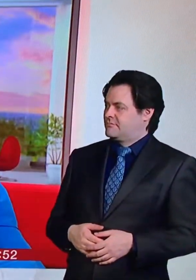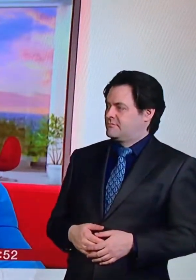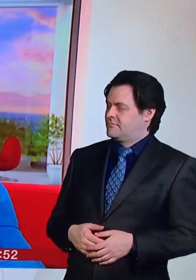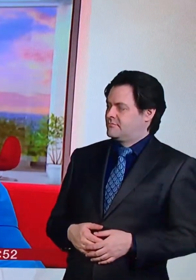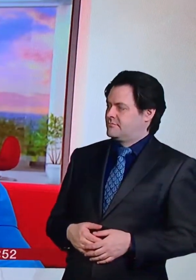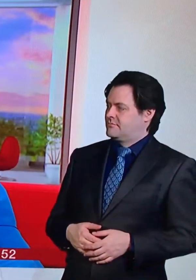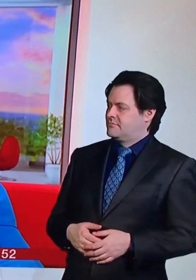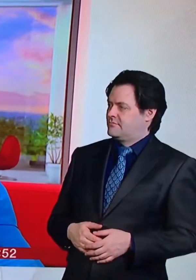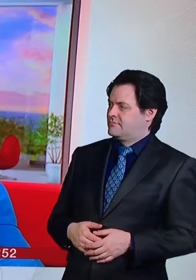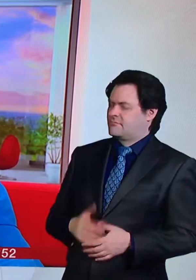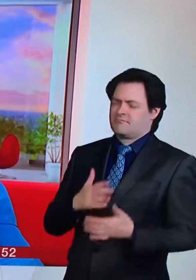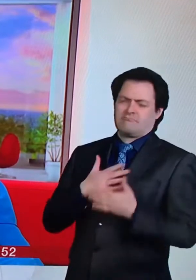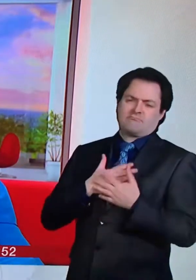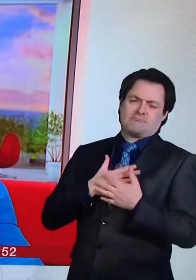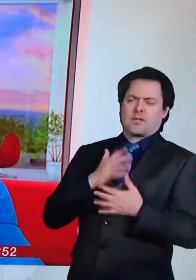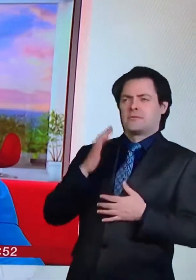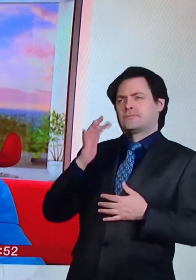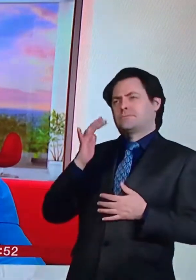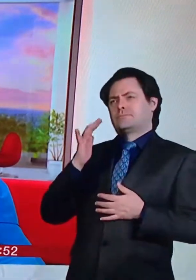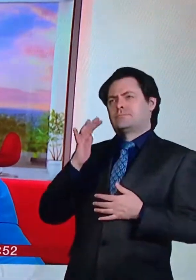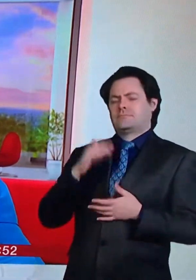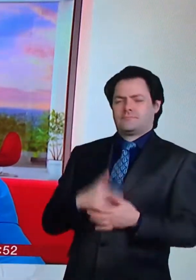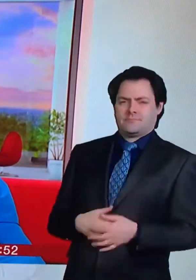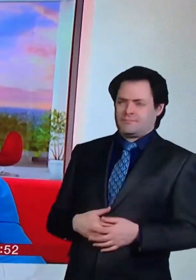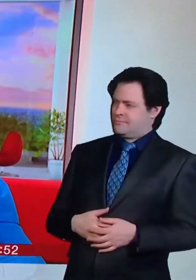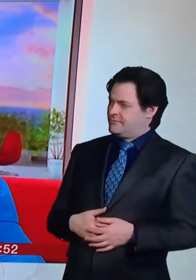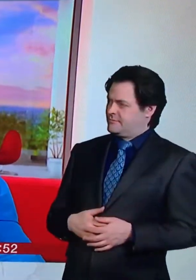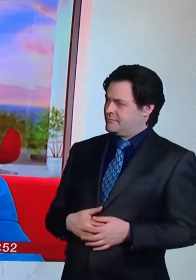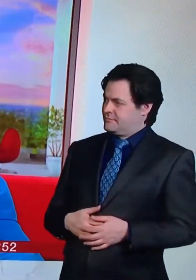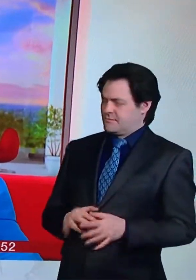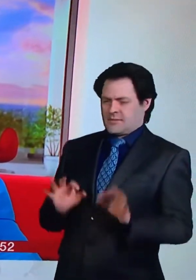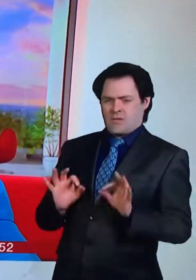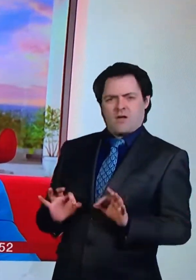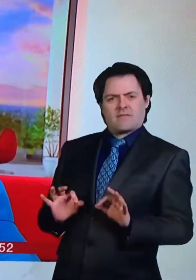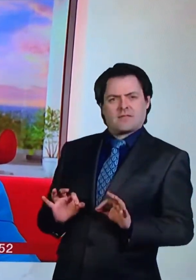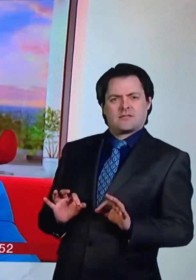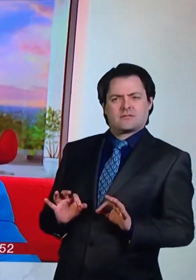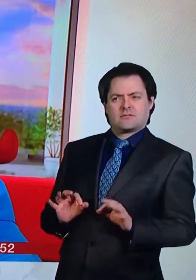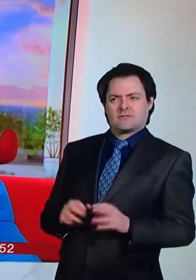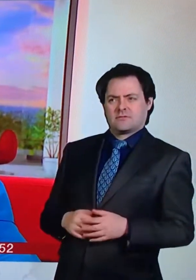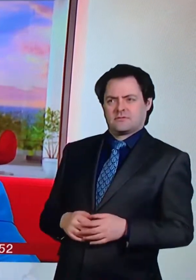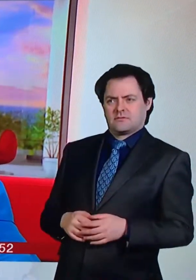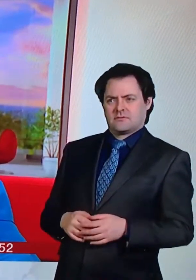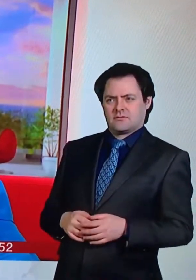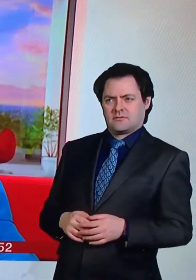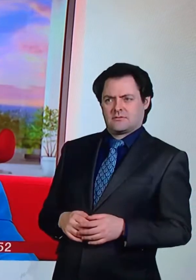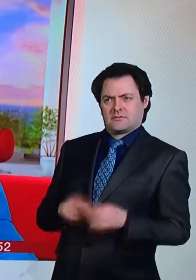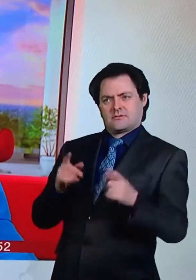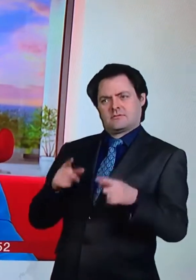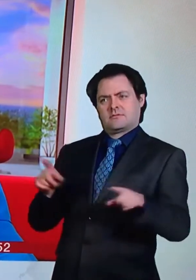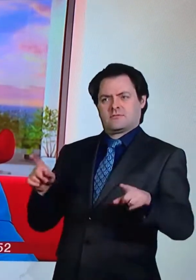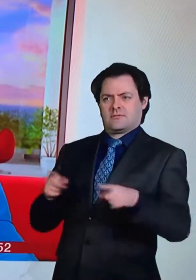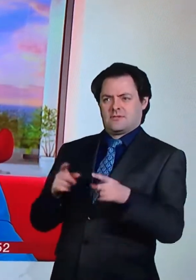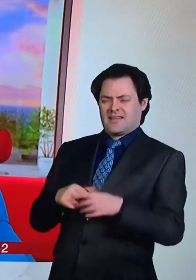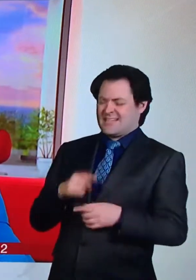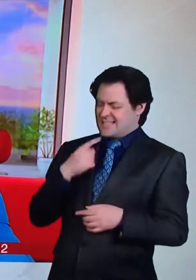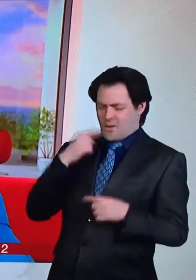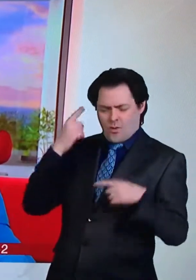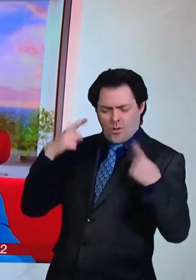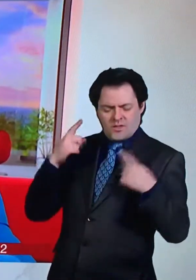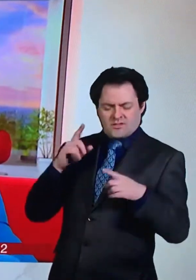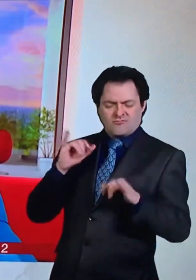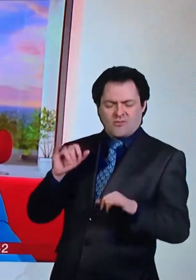I love that. Lovely, isn't it? Just perfect, isn't it? The noise. It's not a noise, though, is it? No. No, it's not the best way. It's music. You know